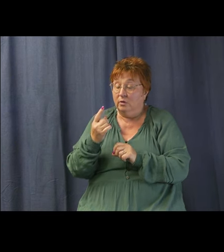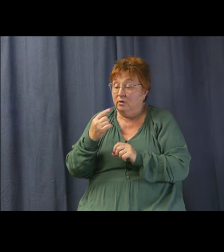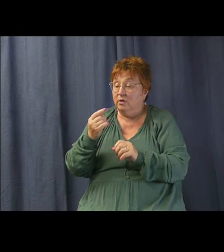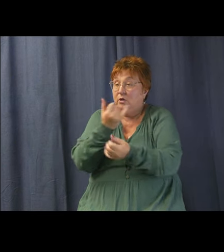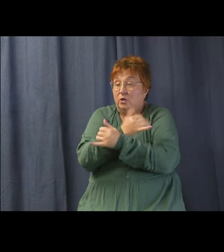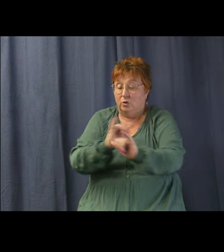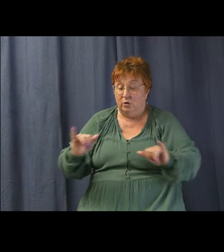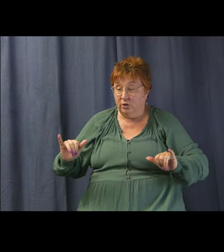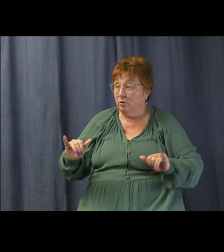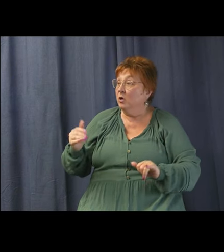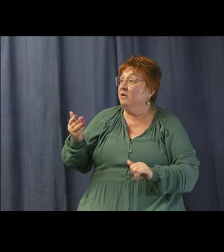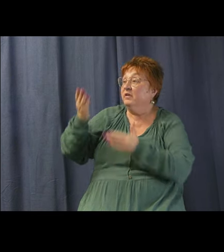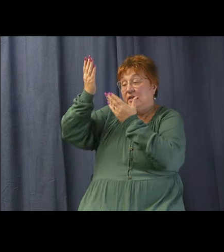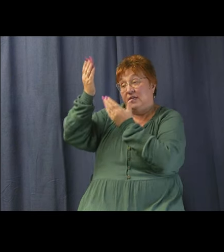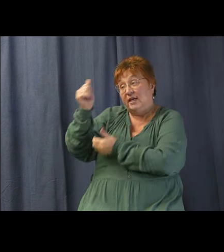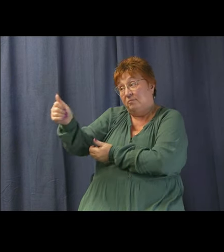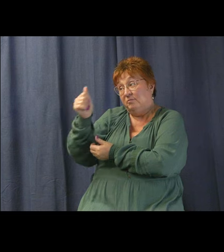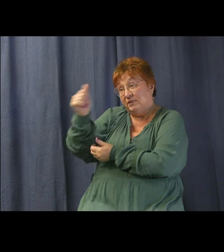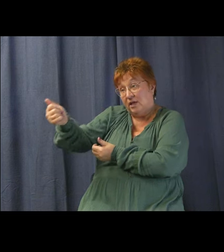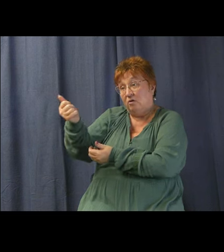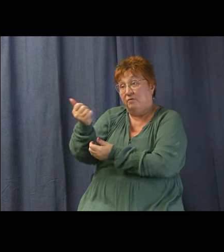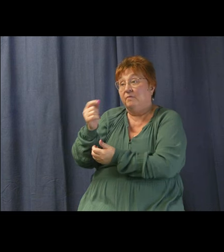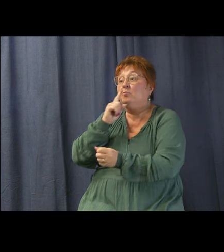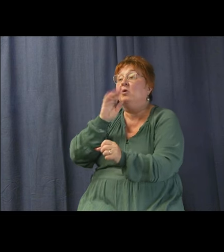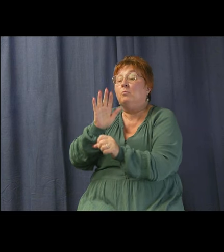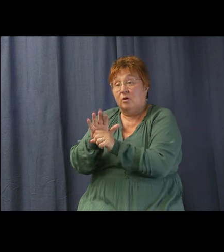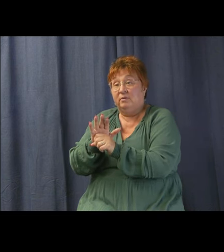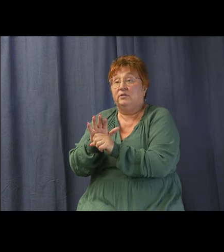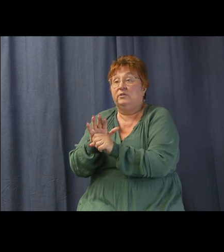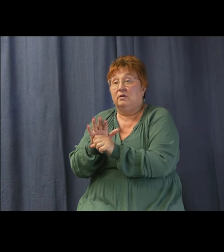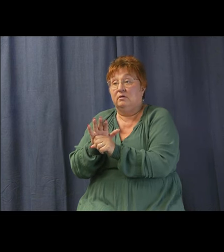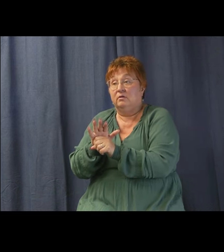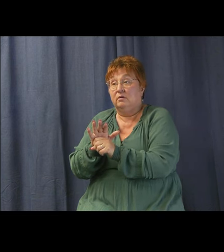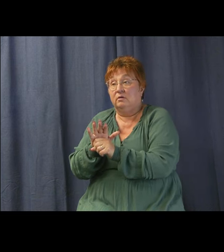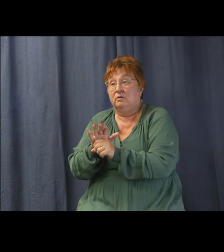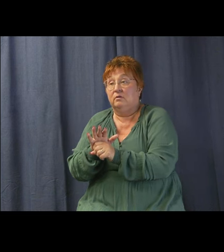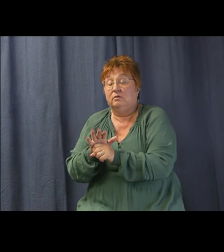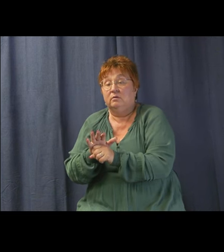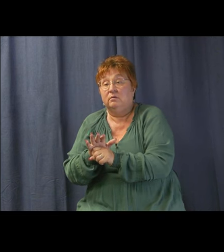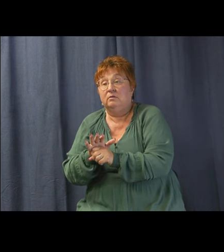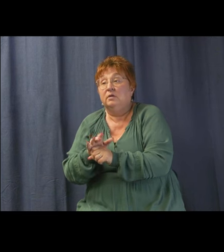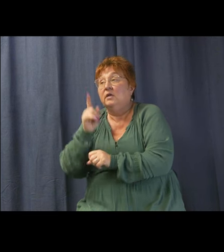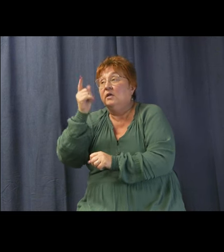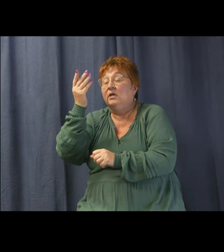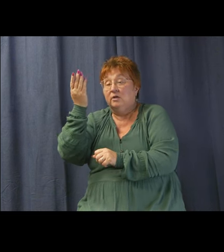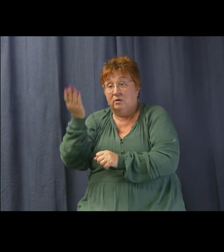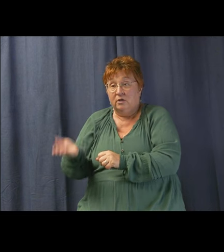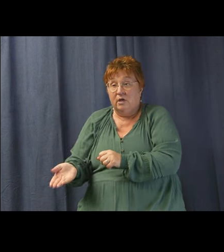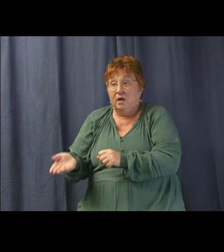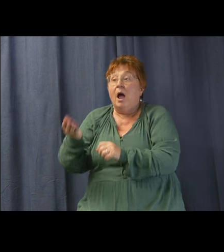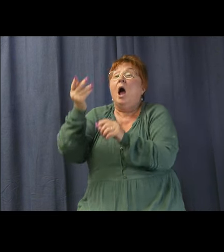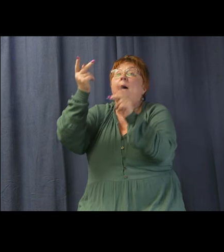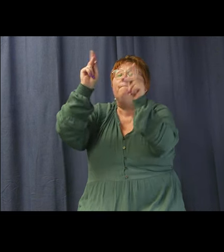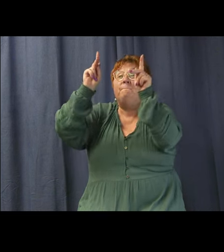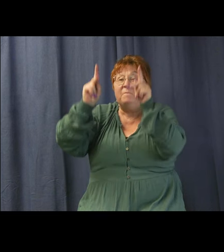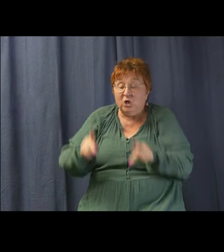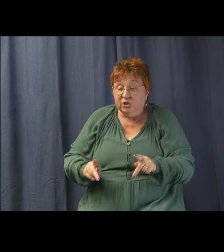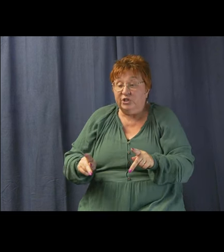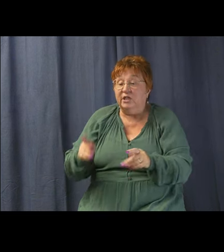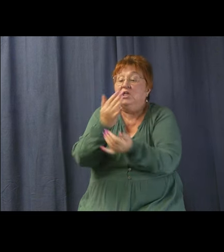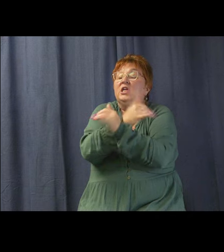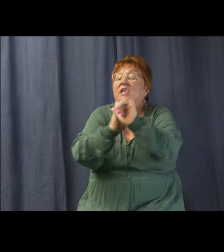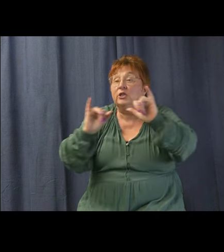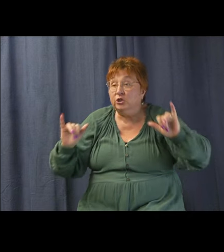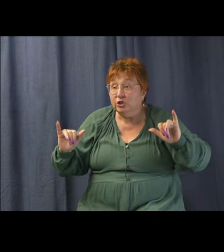Yeshua, you are the covenant. It's not you're going to give the covenant. A person is the covenant.